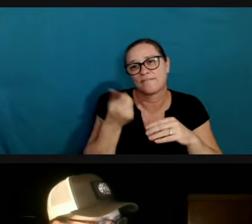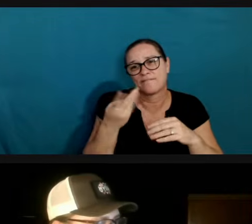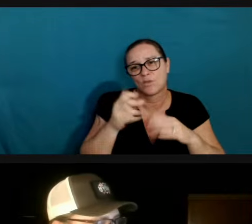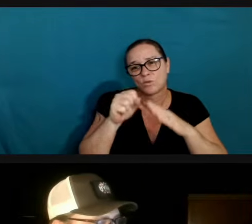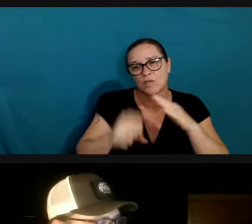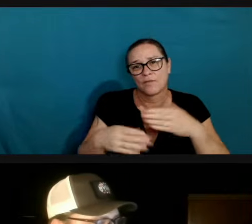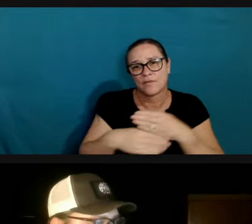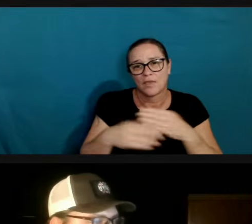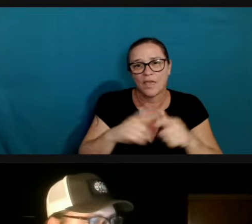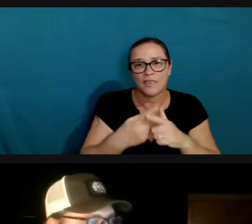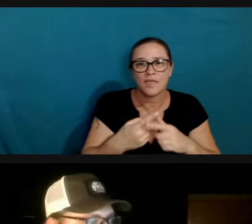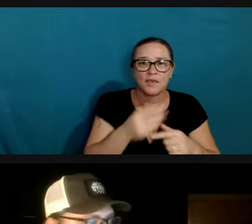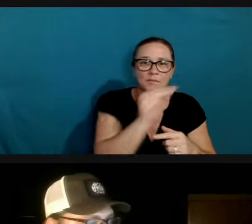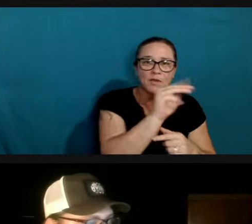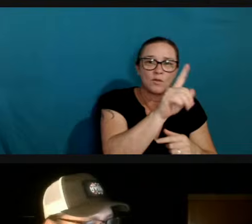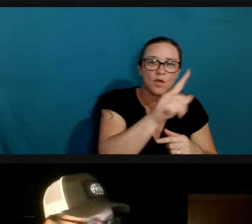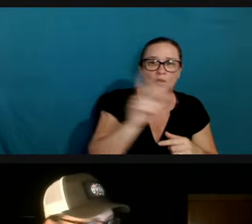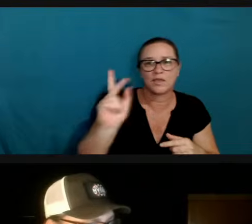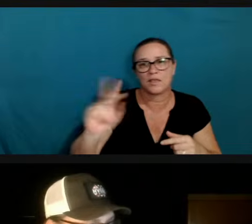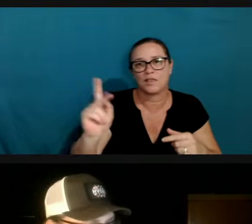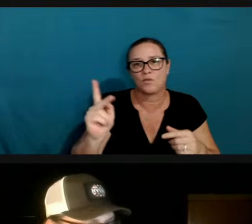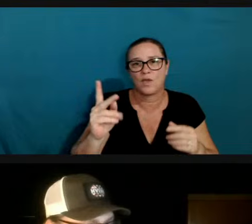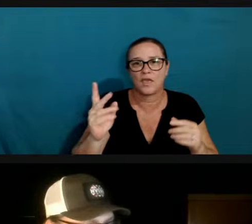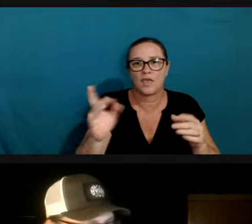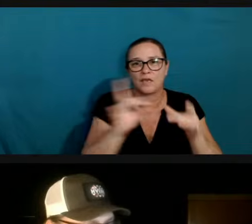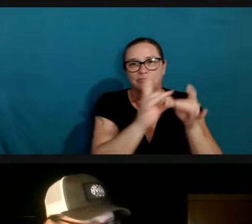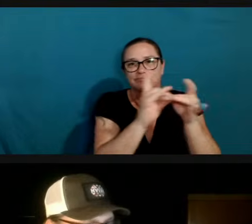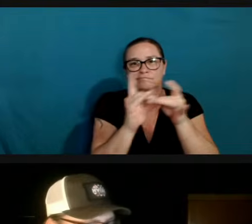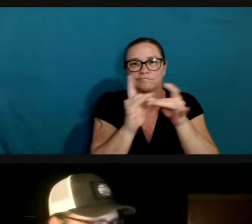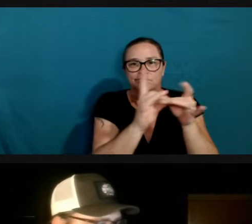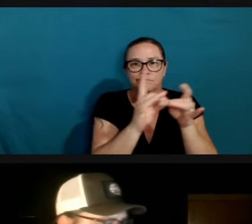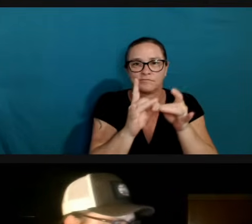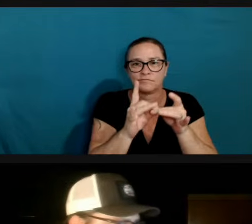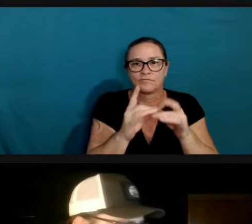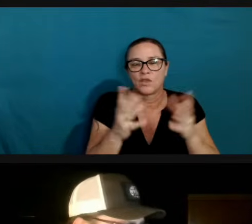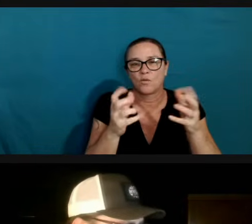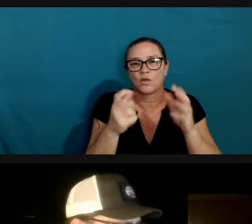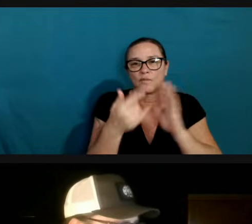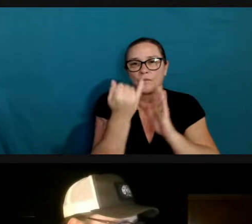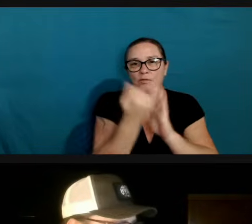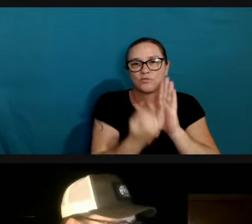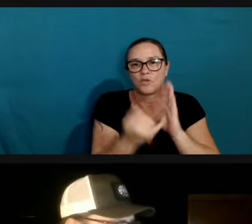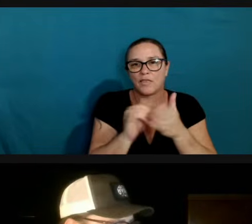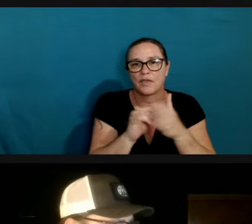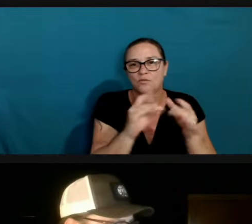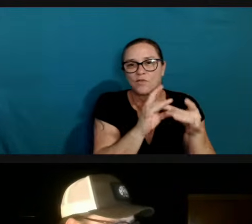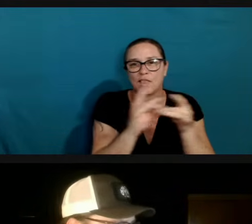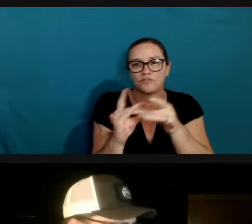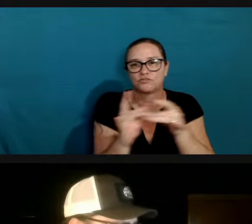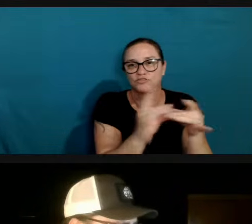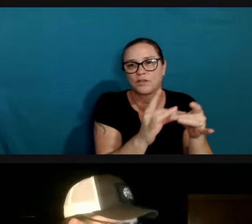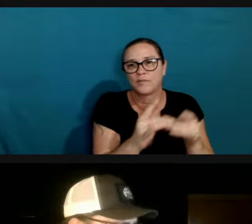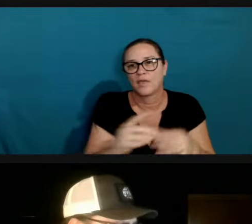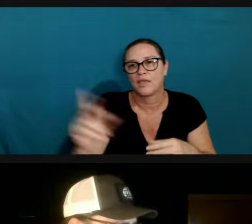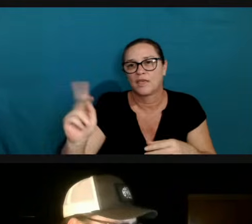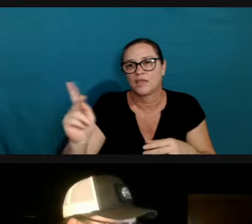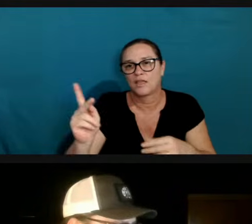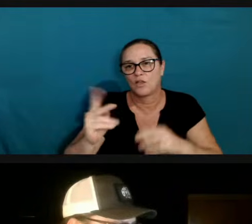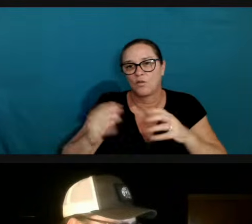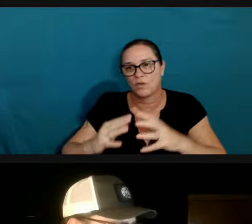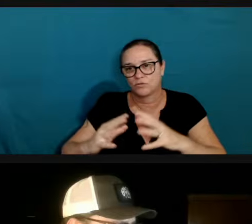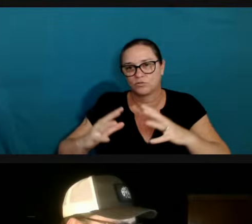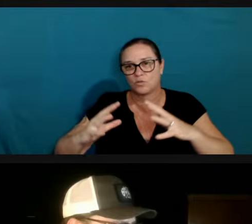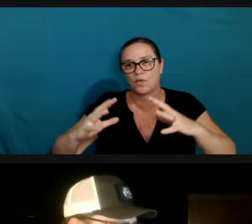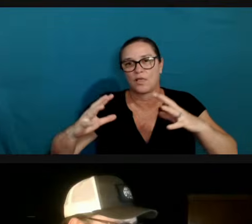Mauna Loa and Kīlauea right there. So I was trying to zoom in on so we can draw this relationship through there as Kīlauea fills and swells. We saw